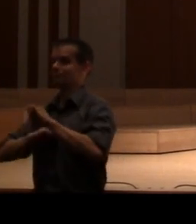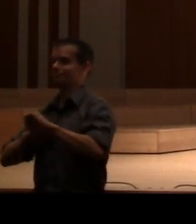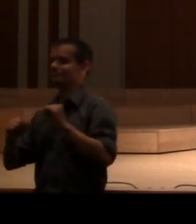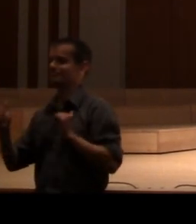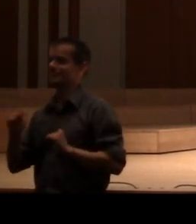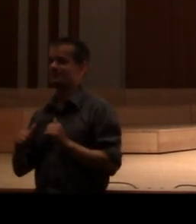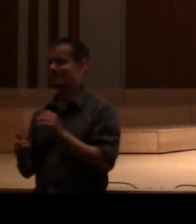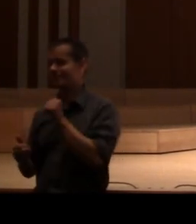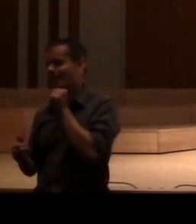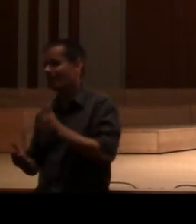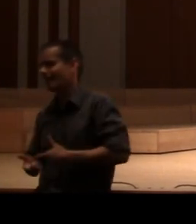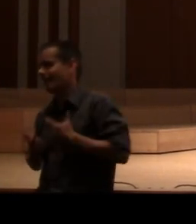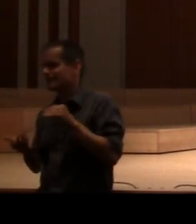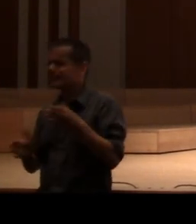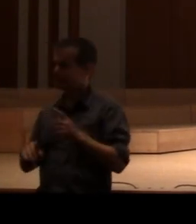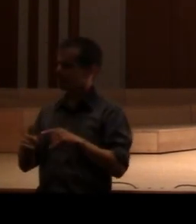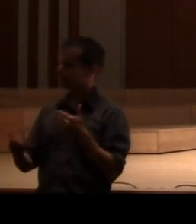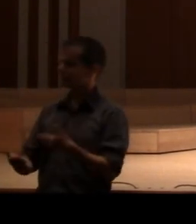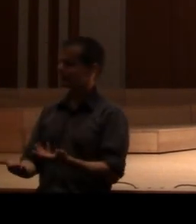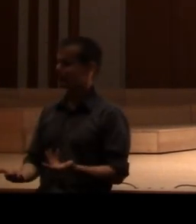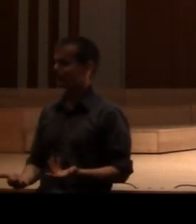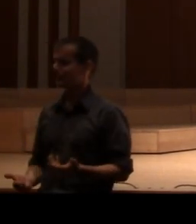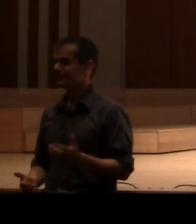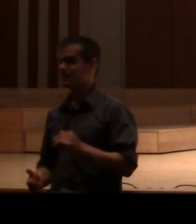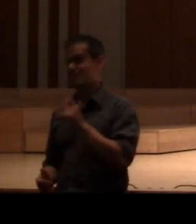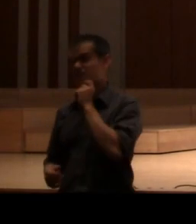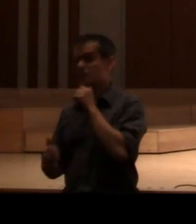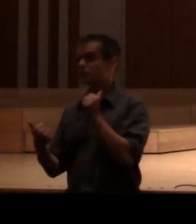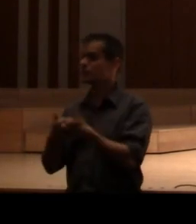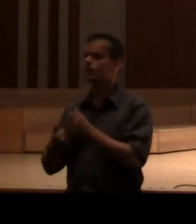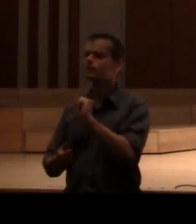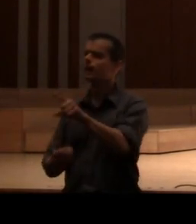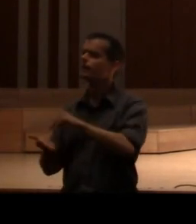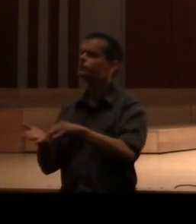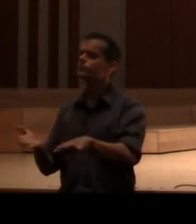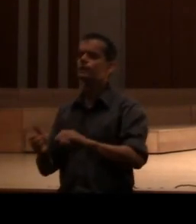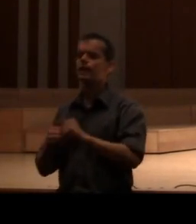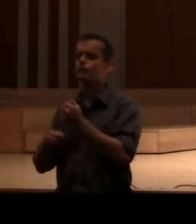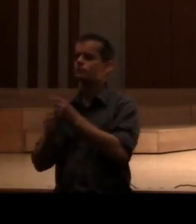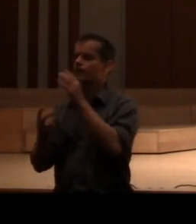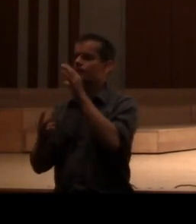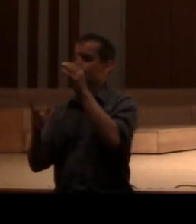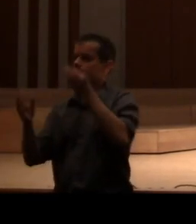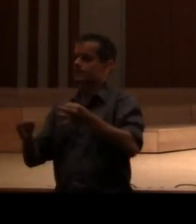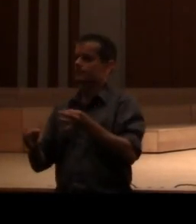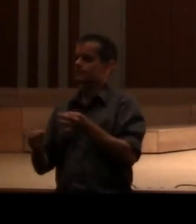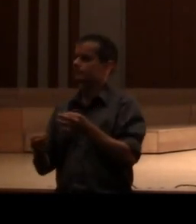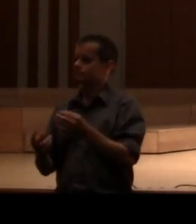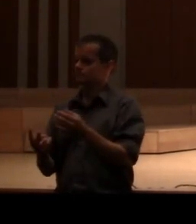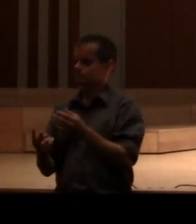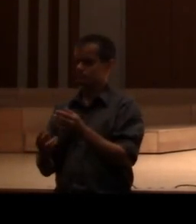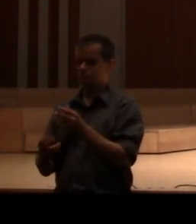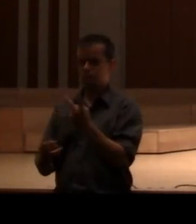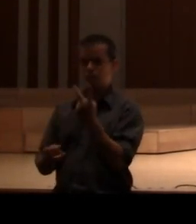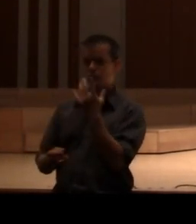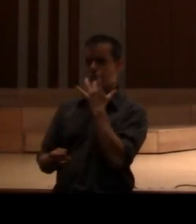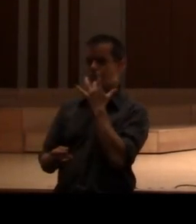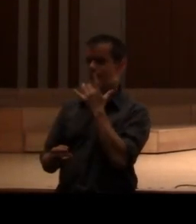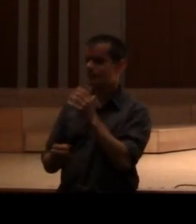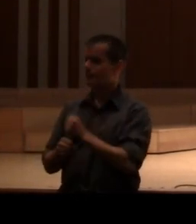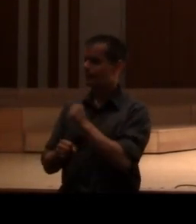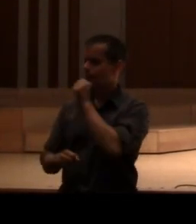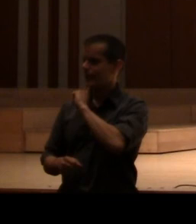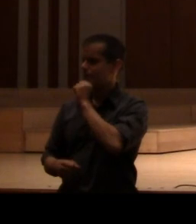life and death, but, you know, pretty close. That's actually a really cool challenge. Ask students, how do you make a decision between 2 flavors of ice cream as dramatic as someone